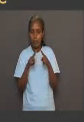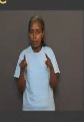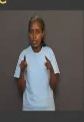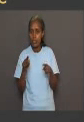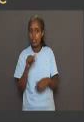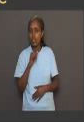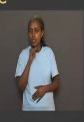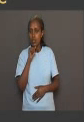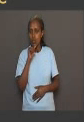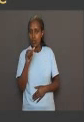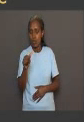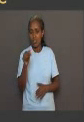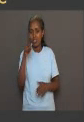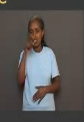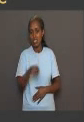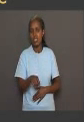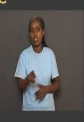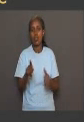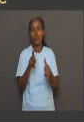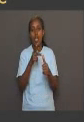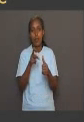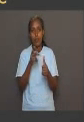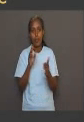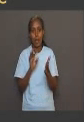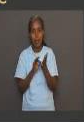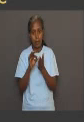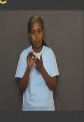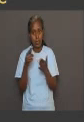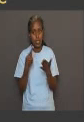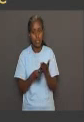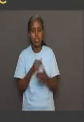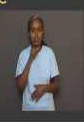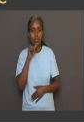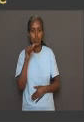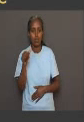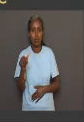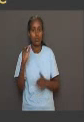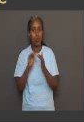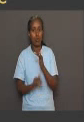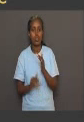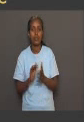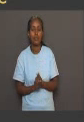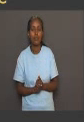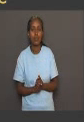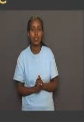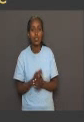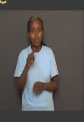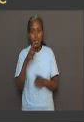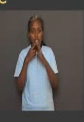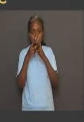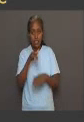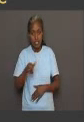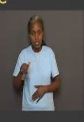not necessarily, a prime number that is not odd. If those were your